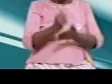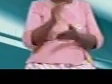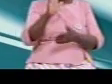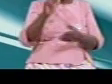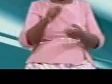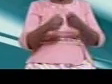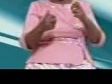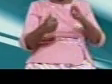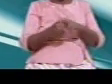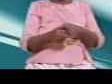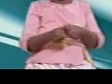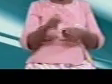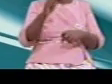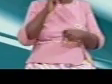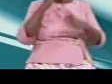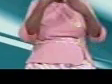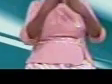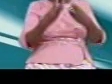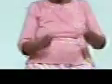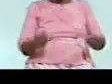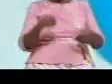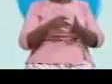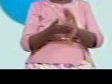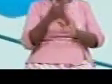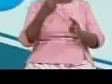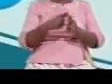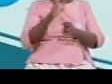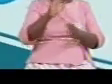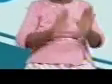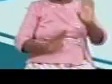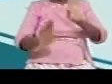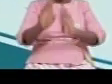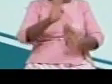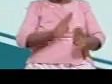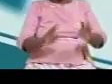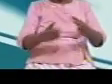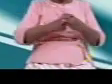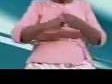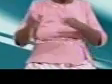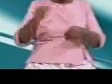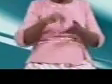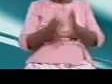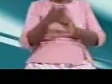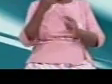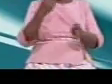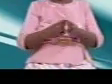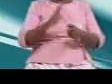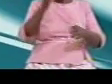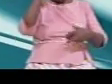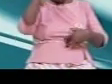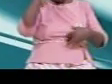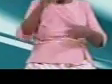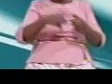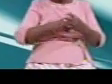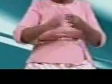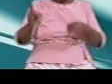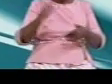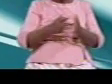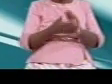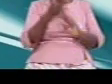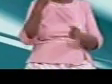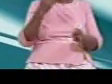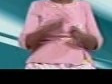what? They are gone. Your troubles, gone. Amen. Sicknesses, gone. Amen. If you believe this,